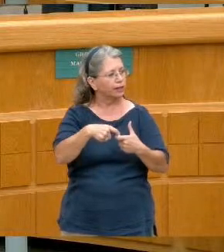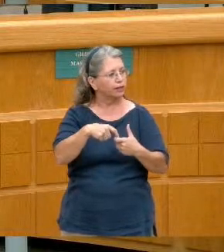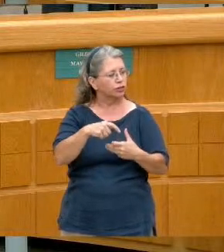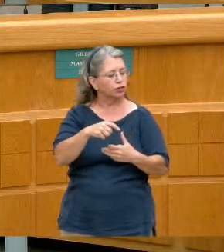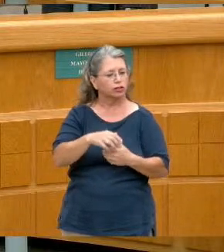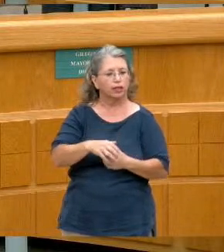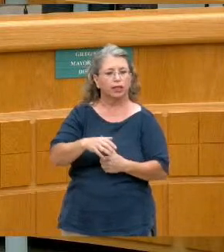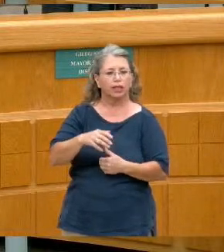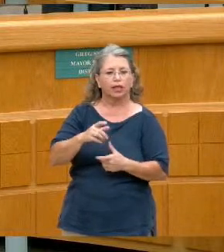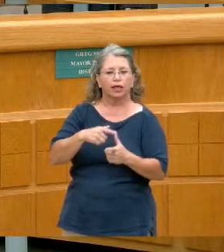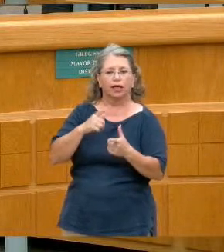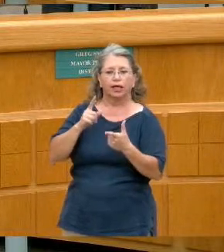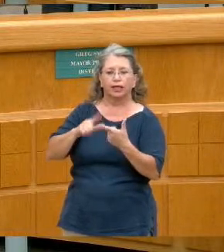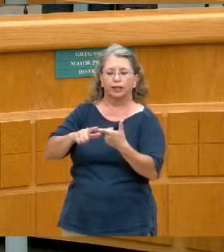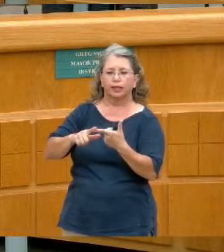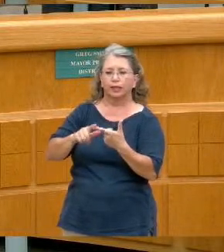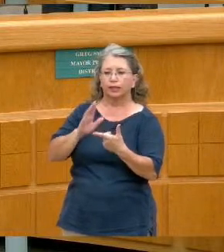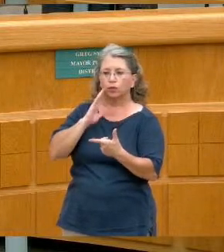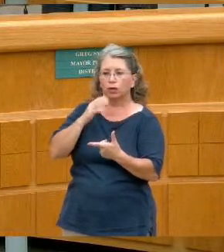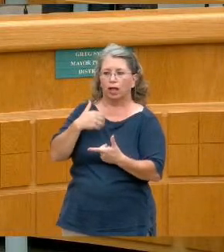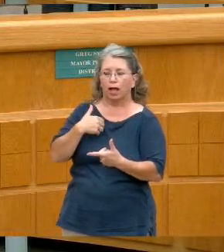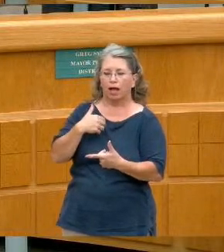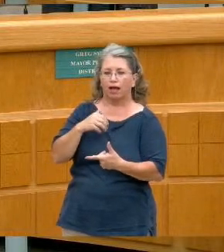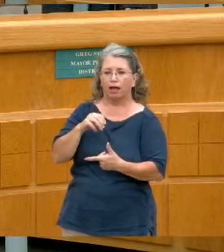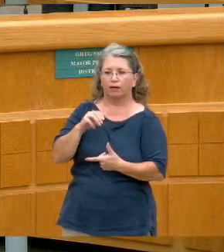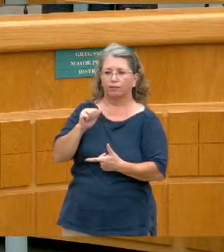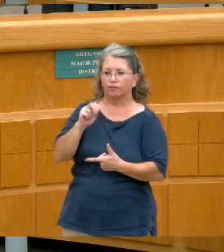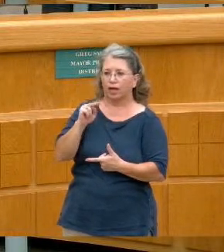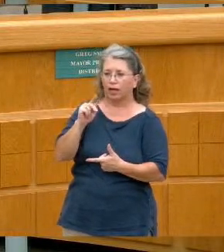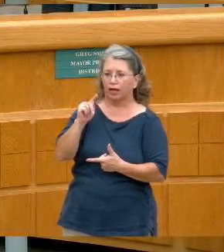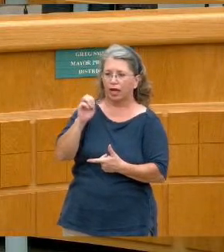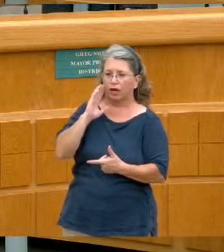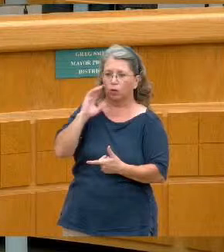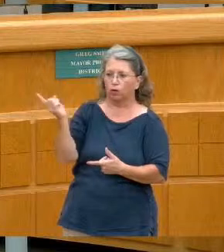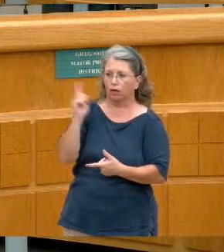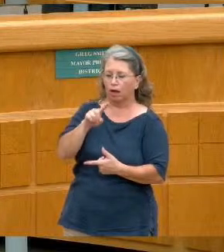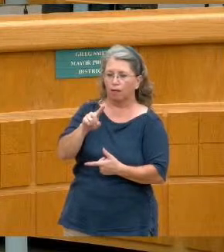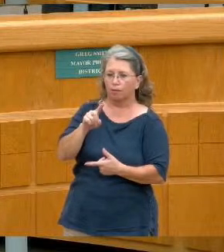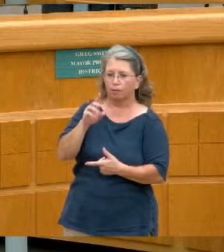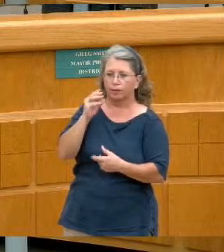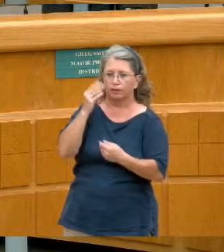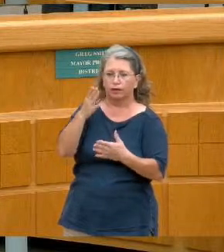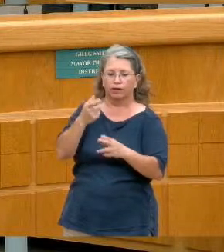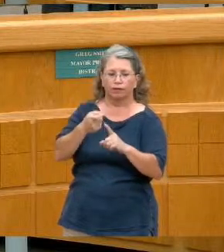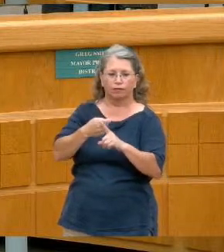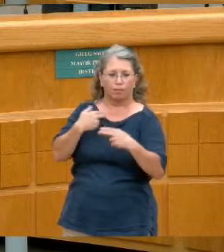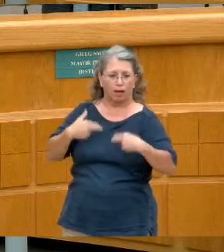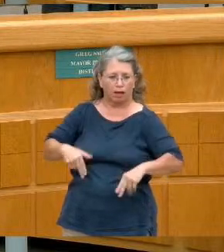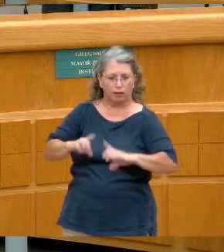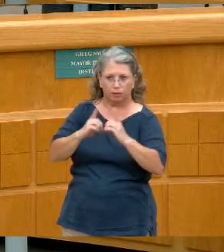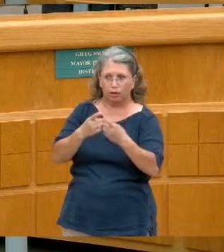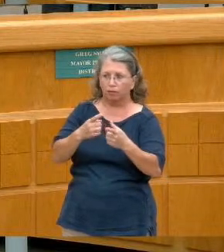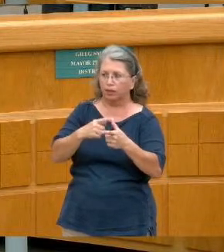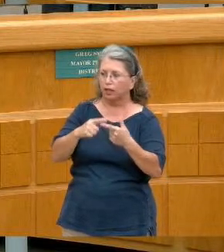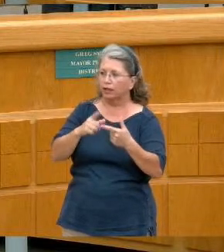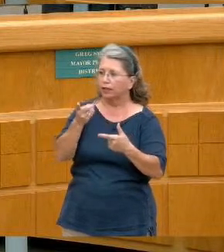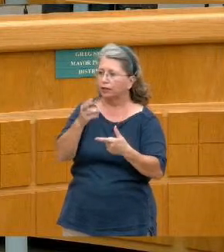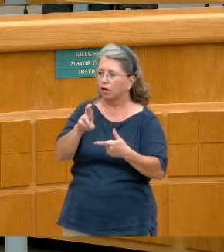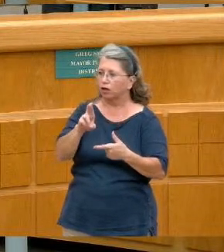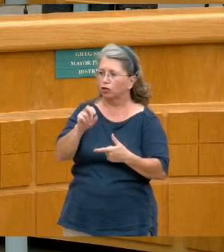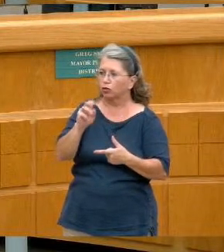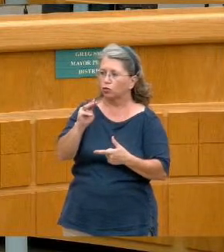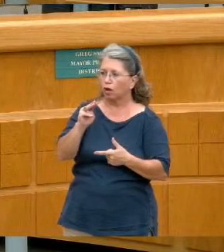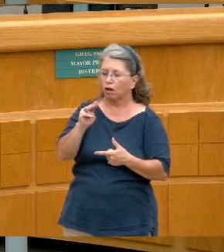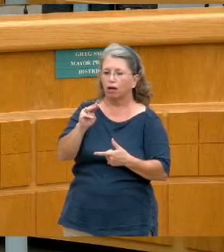that. And then we'll have Annette come up and give us some health information. And followed by her will be Dr. Ramachandruni, and then we'll have